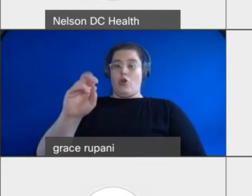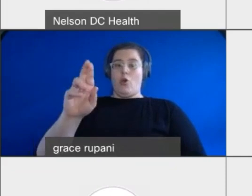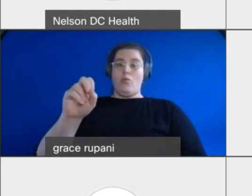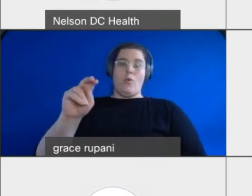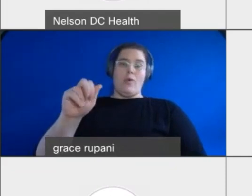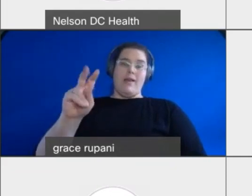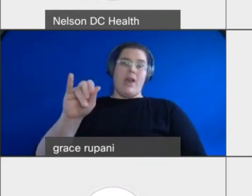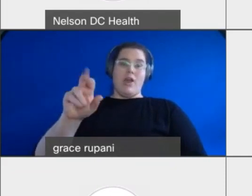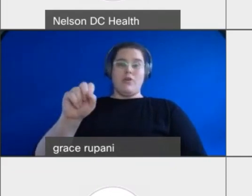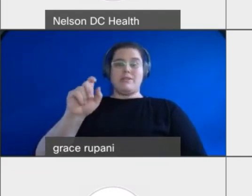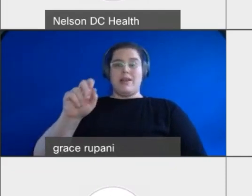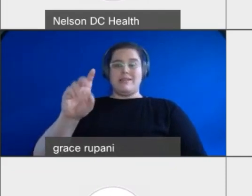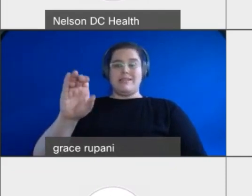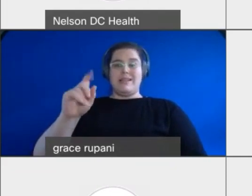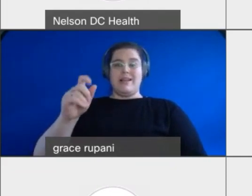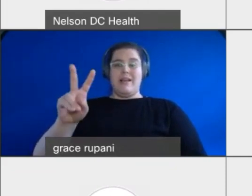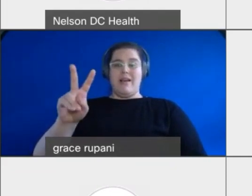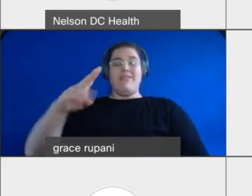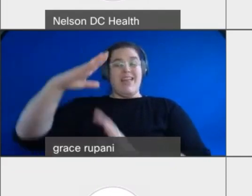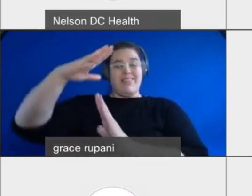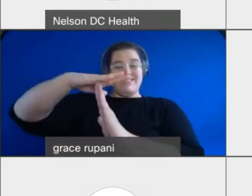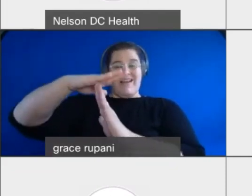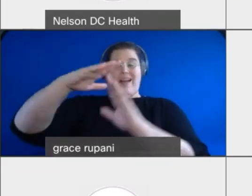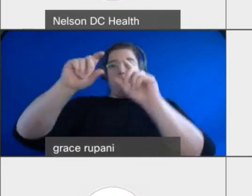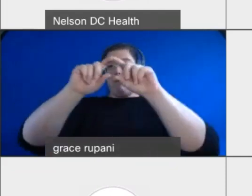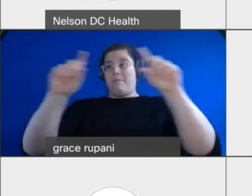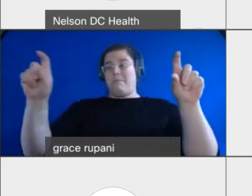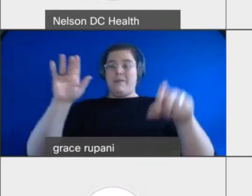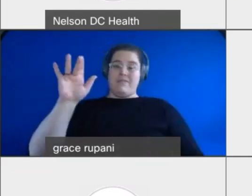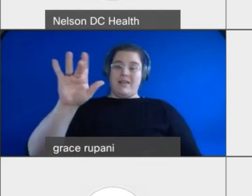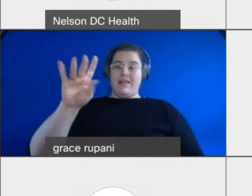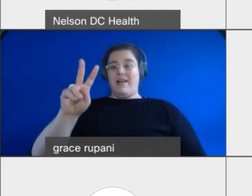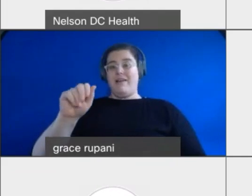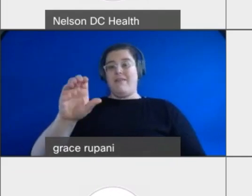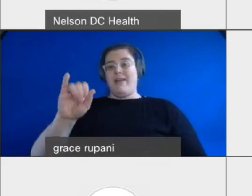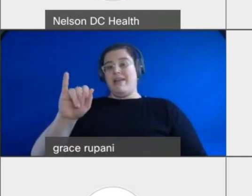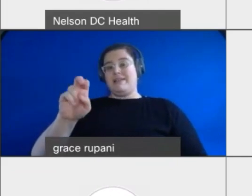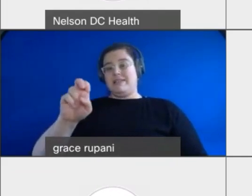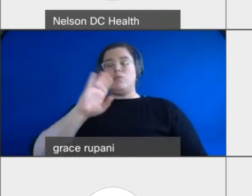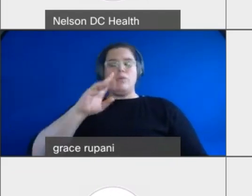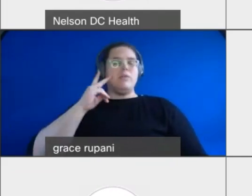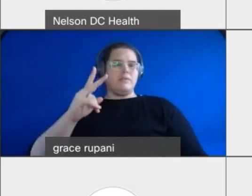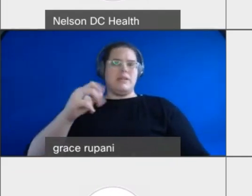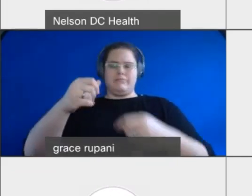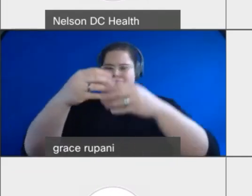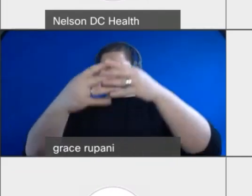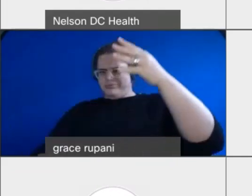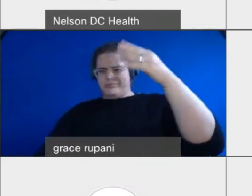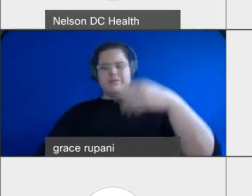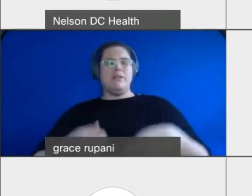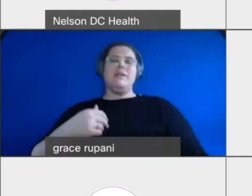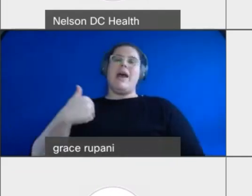coronavirus.dc.gov, in the headers, if you just click on vaccine, you can get it that way as well. There are frequently asked questions.